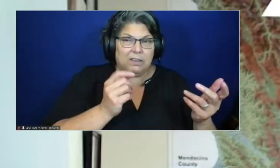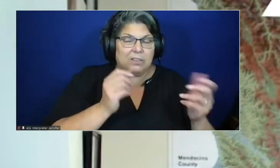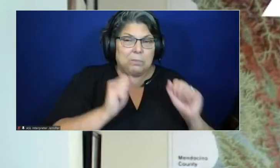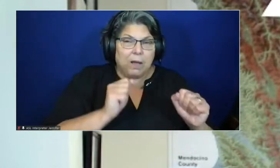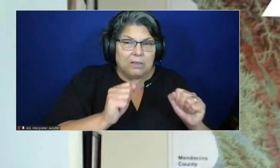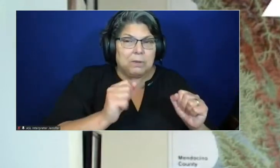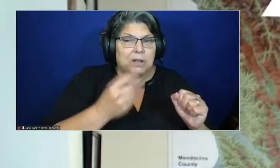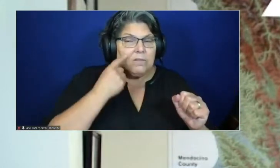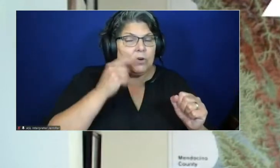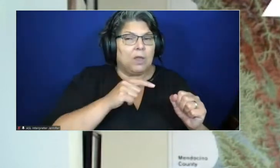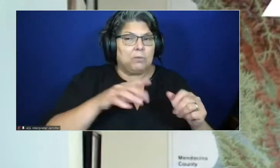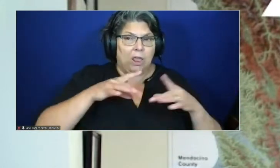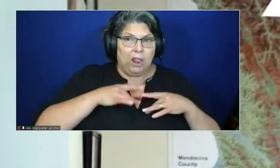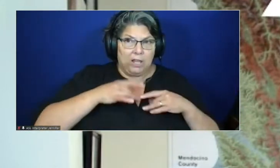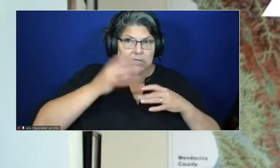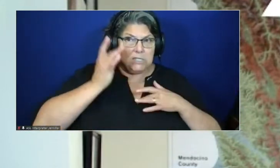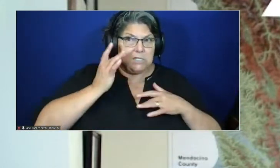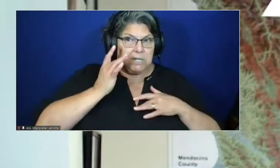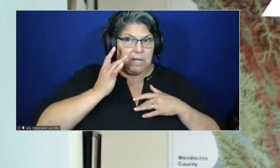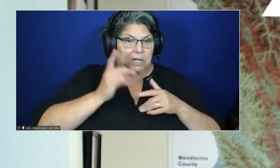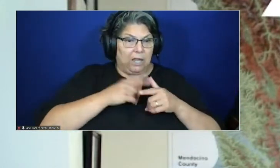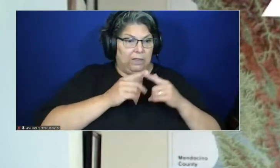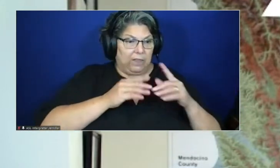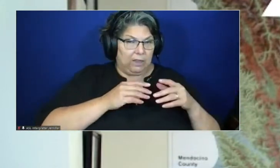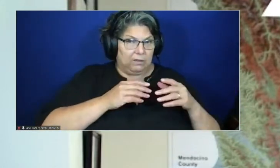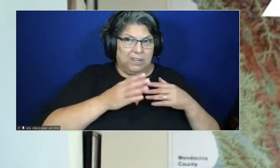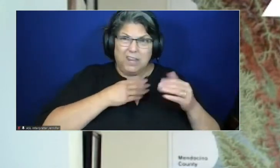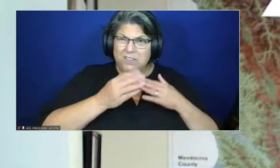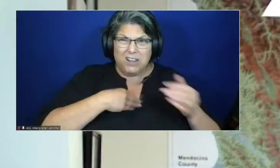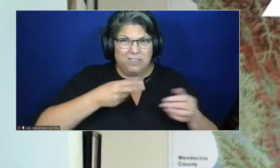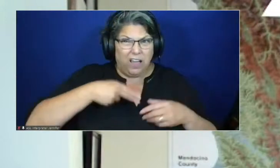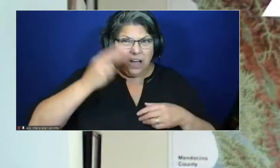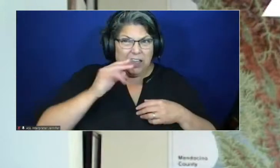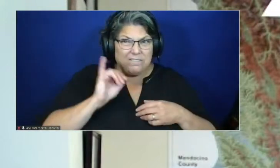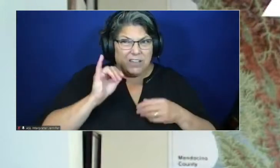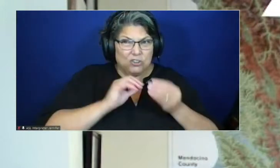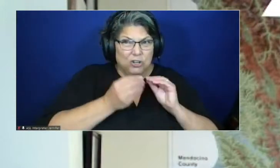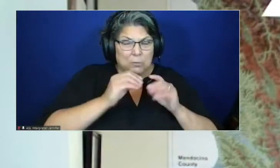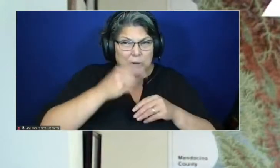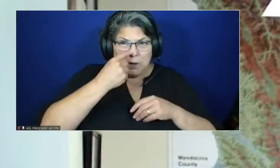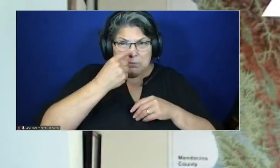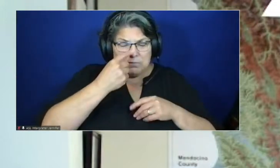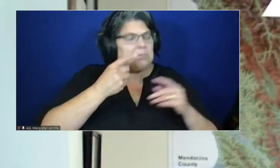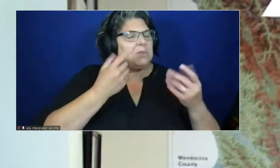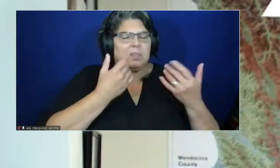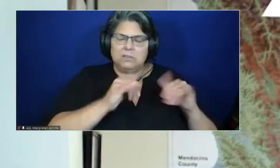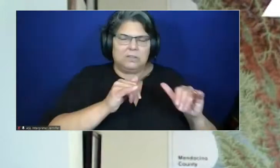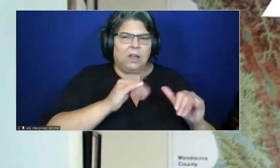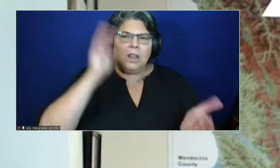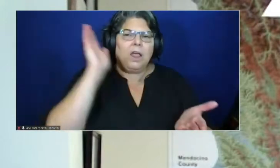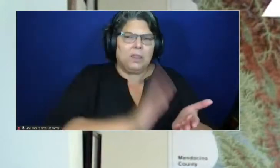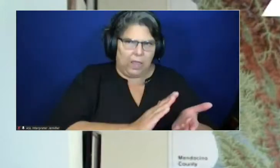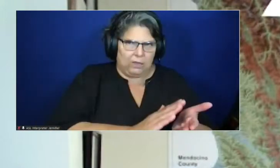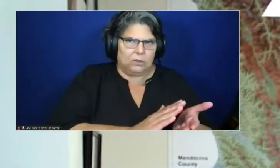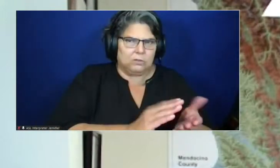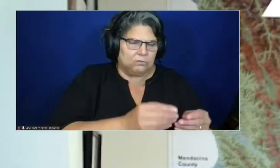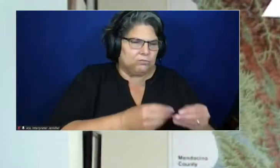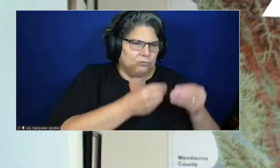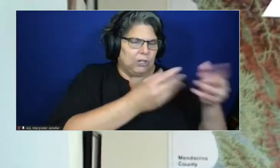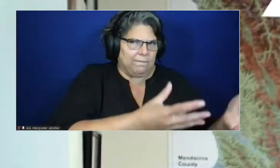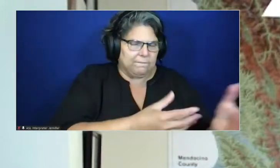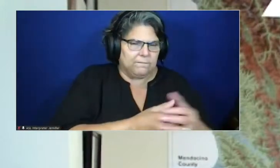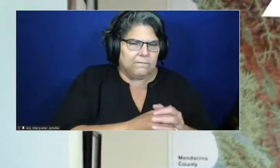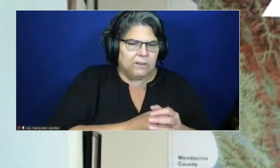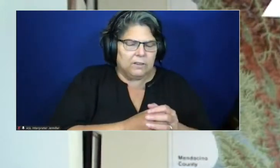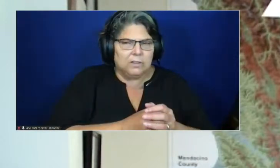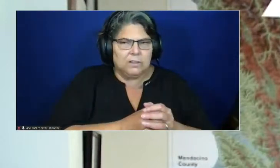an illness with a high infective load is much smaller. So we can let something like this or